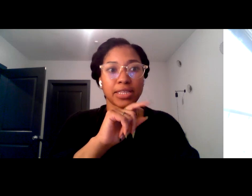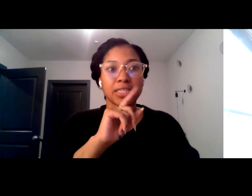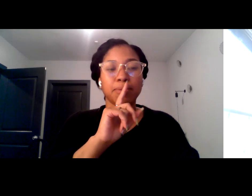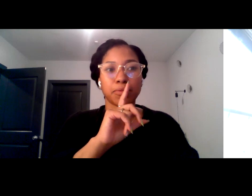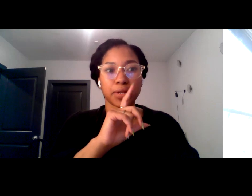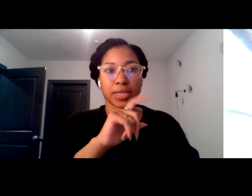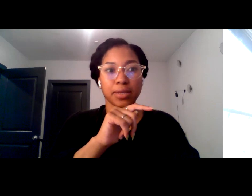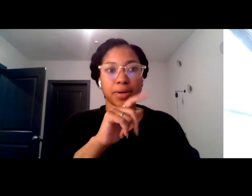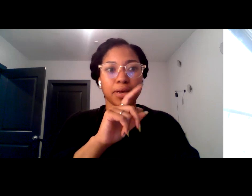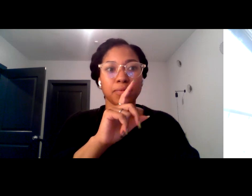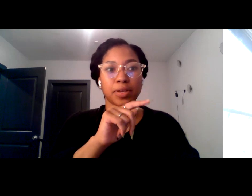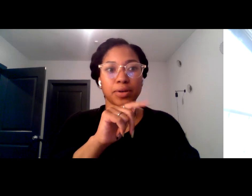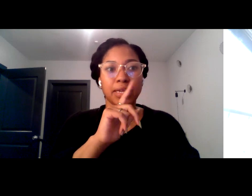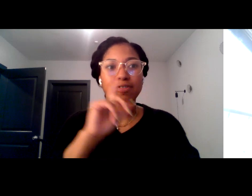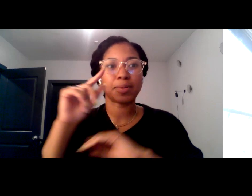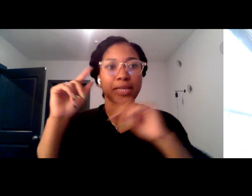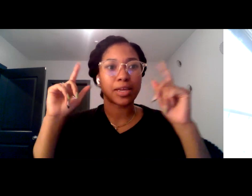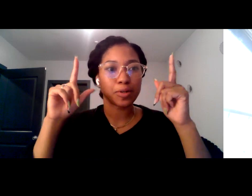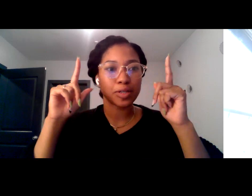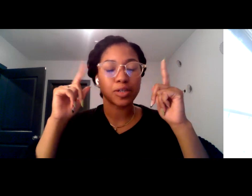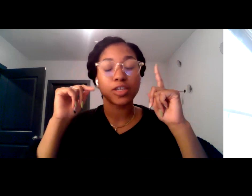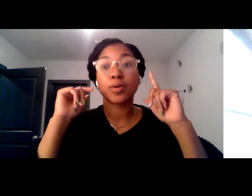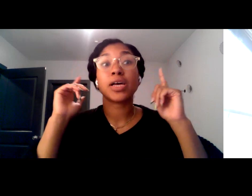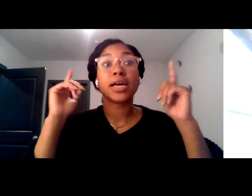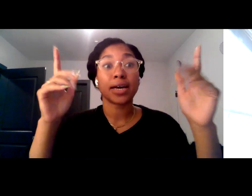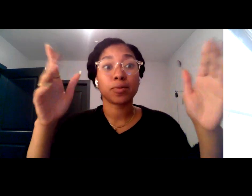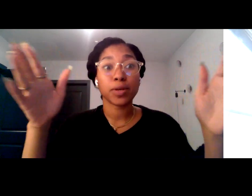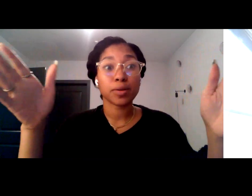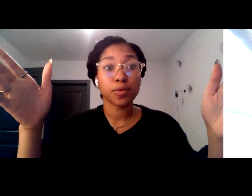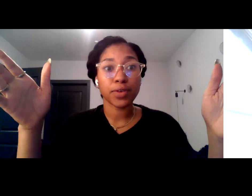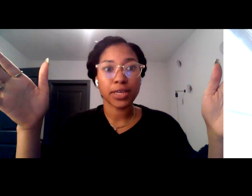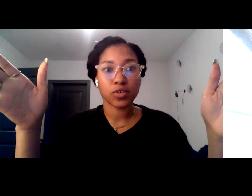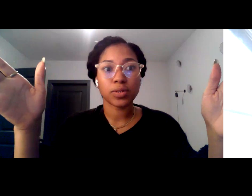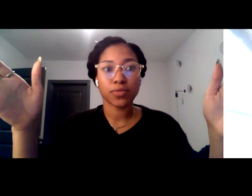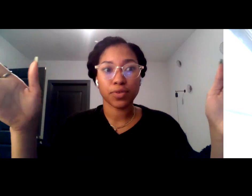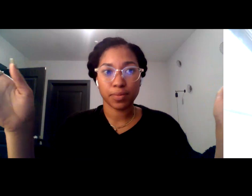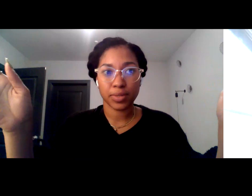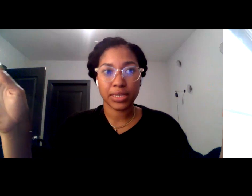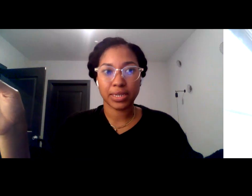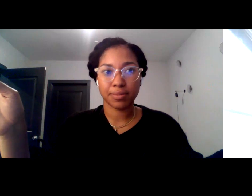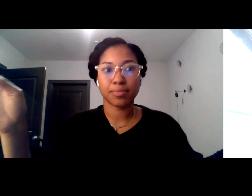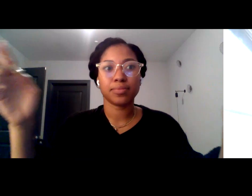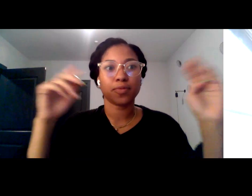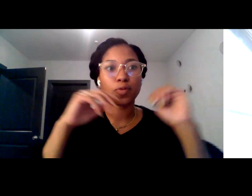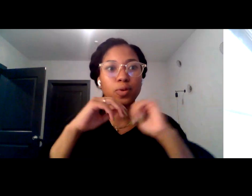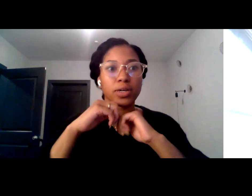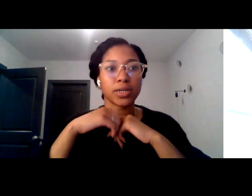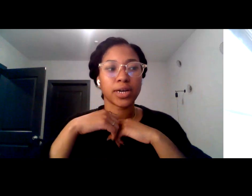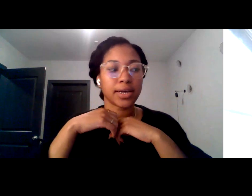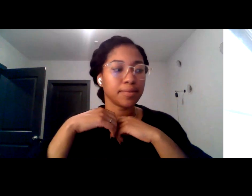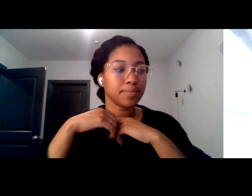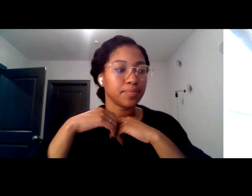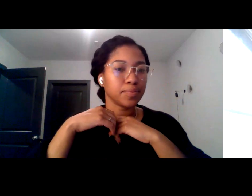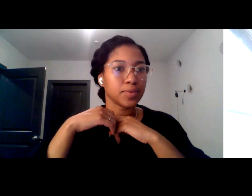know I keep saying this, but I want to keep reiterating every time I get the opportunity to talk to you all. We are moving to a different system